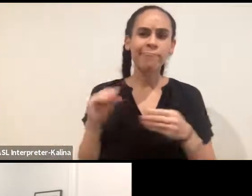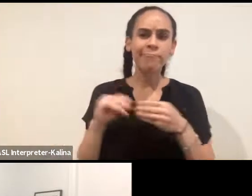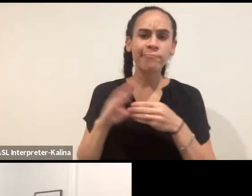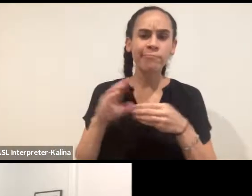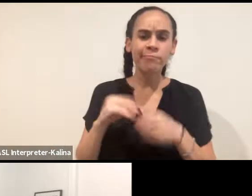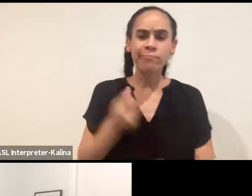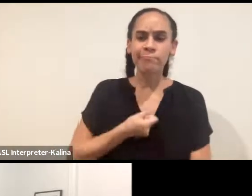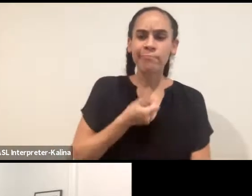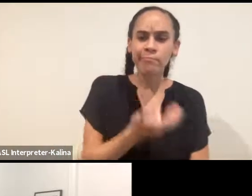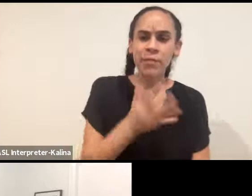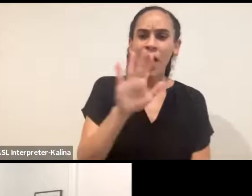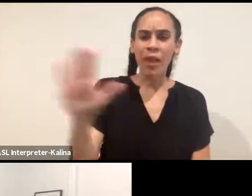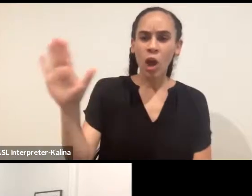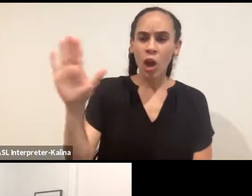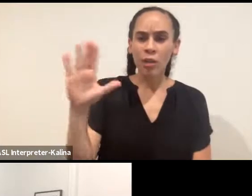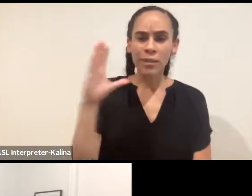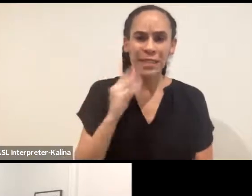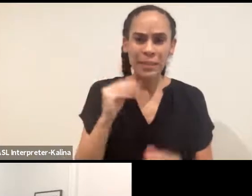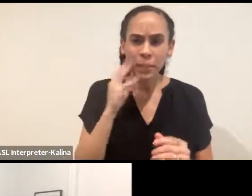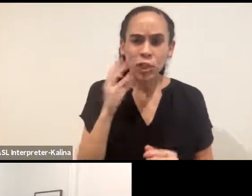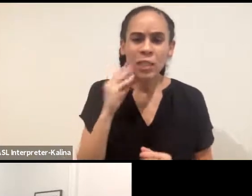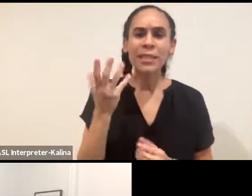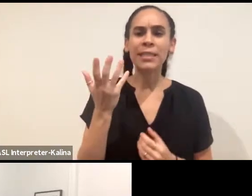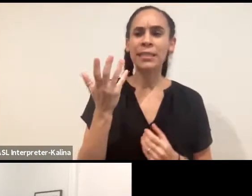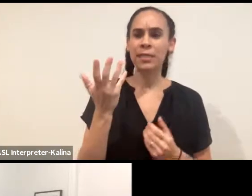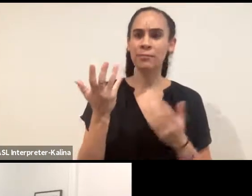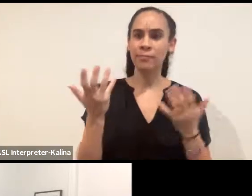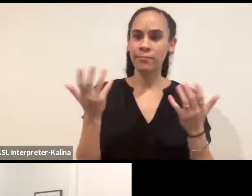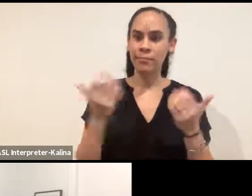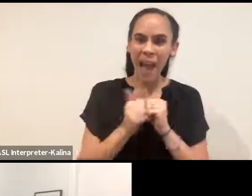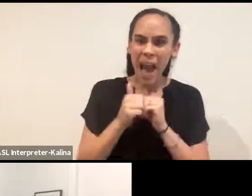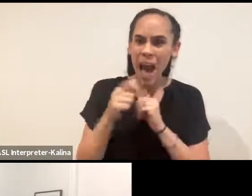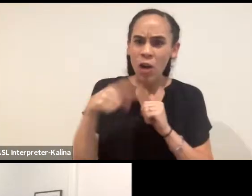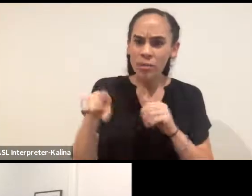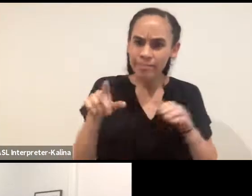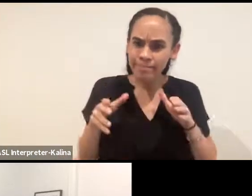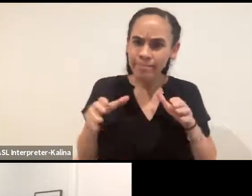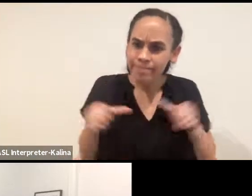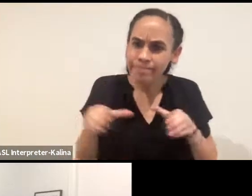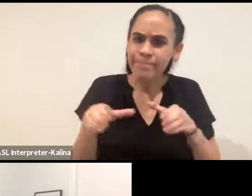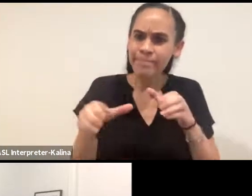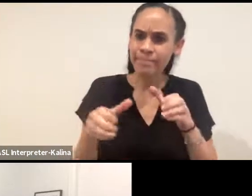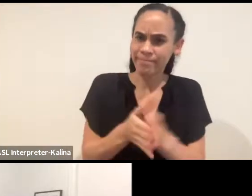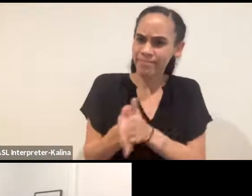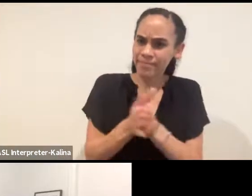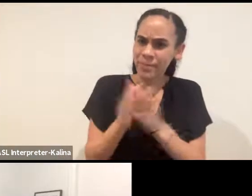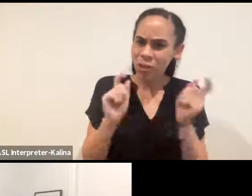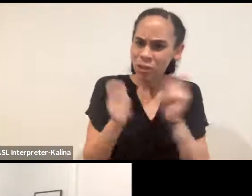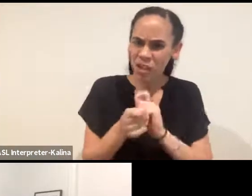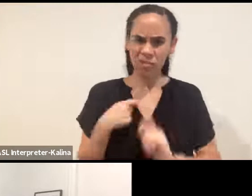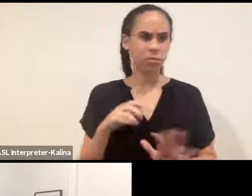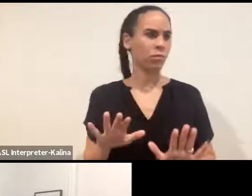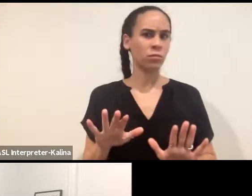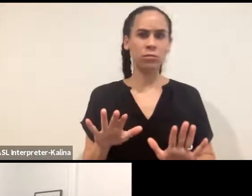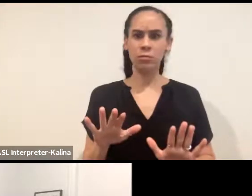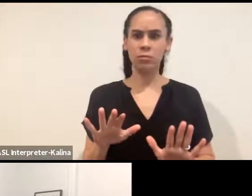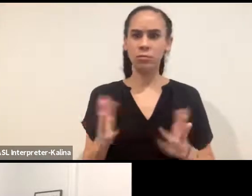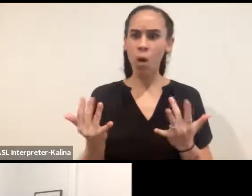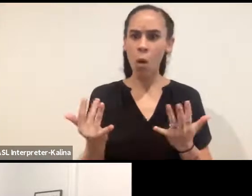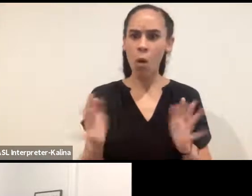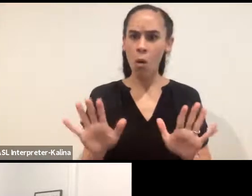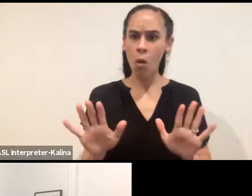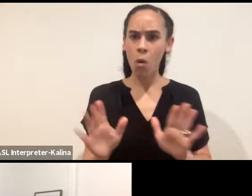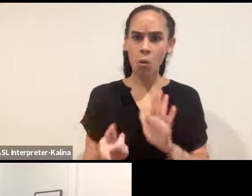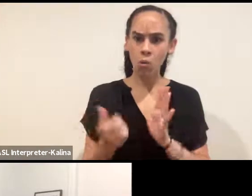experiences and what they were going to do about it, that I just, whoa, wait a minute, I'm wrong. And